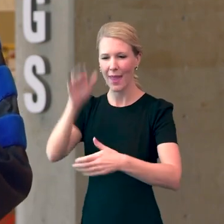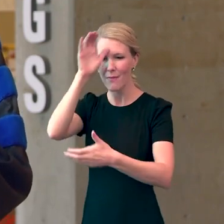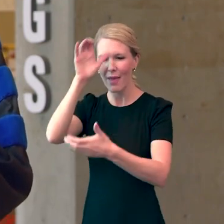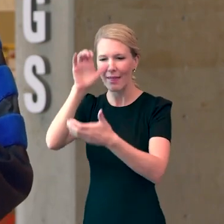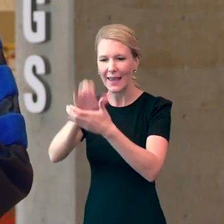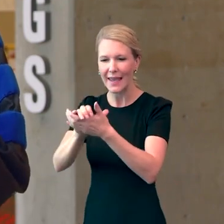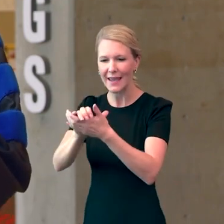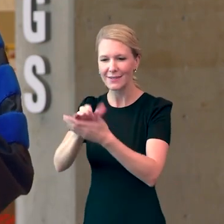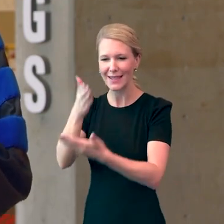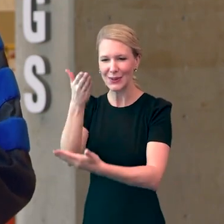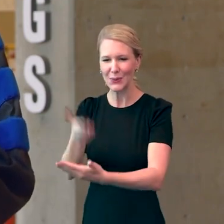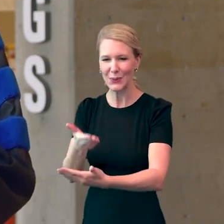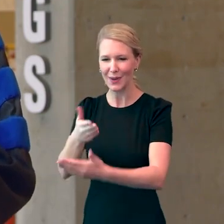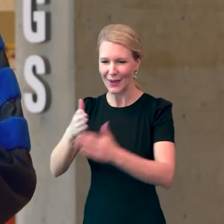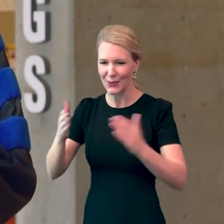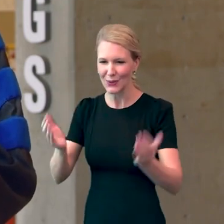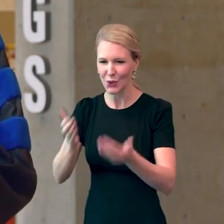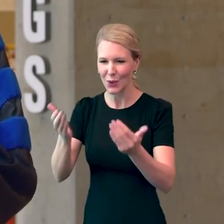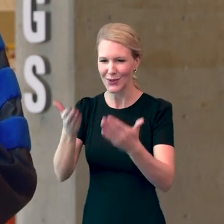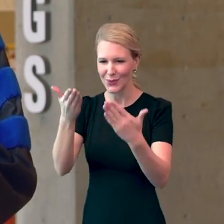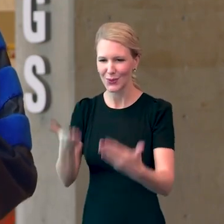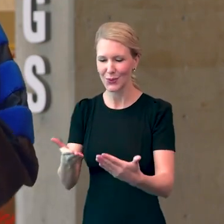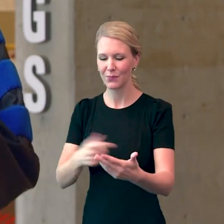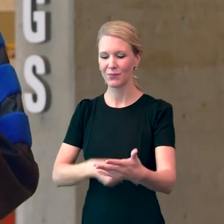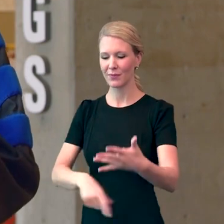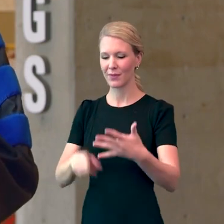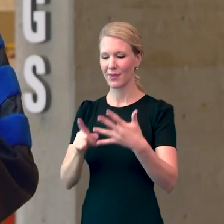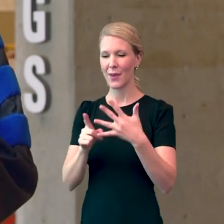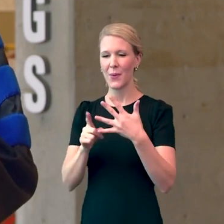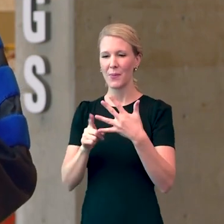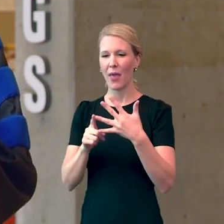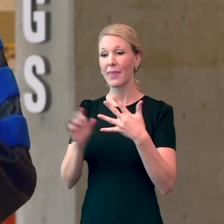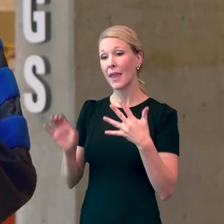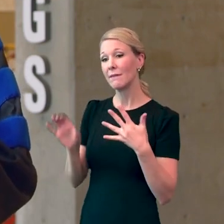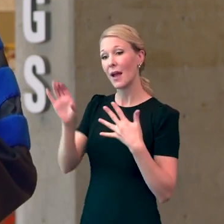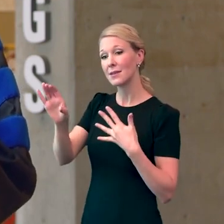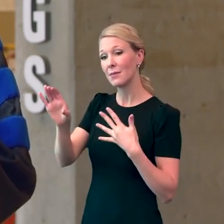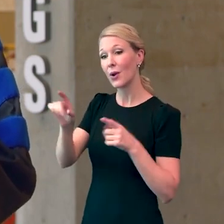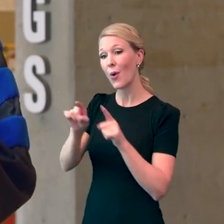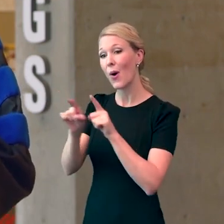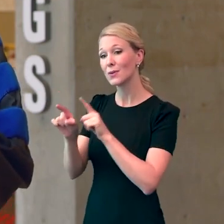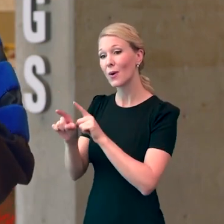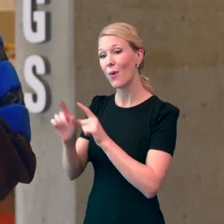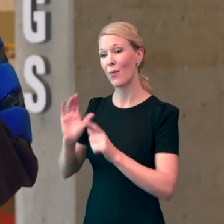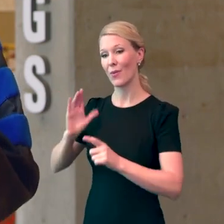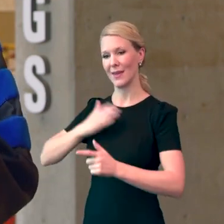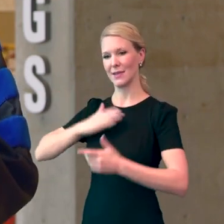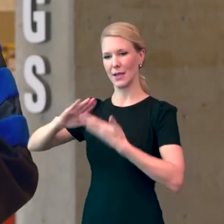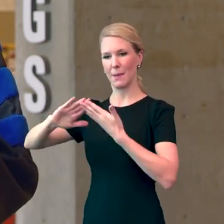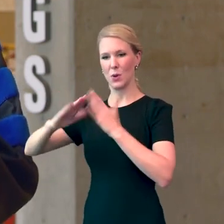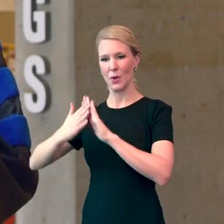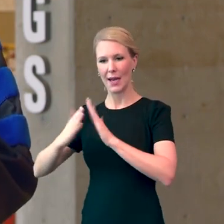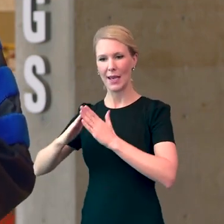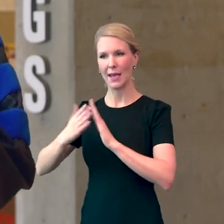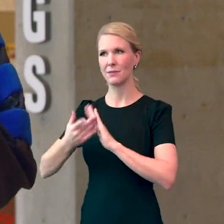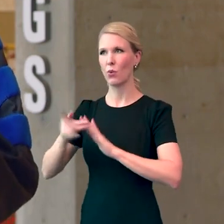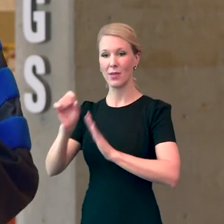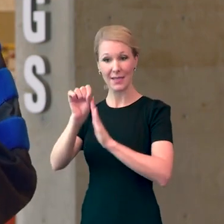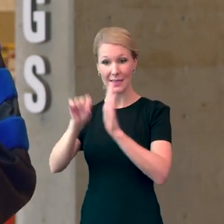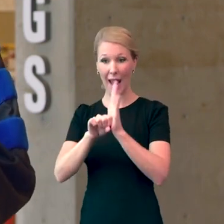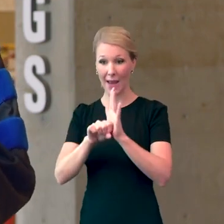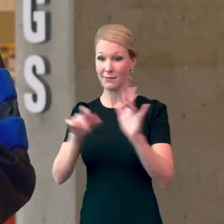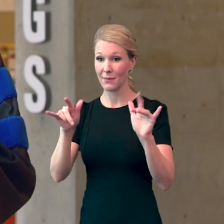you. They believed in you. I'd also like for you to recognize the investment of the community in